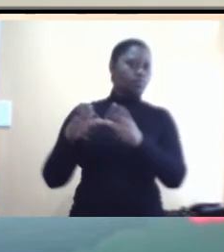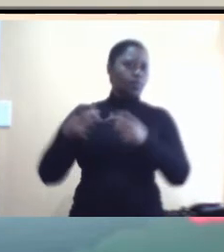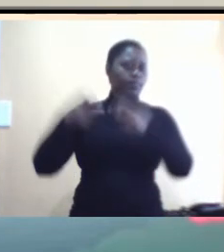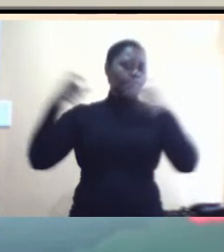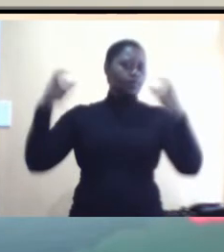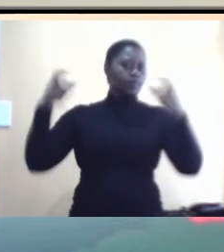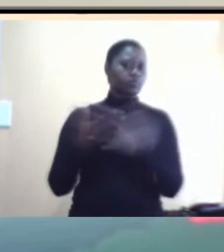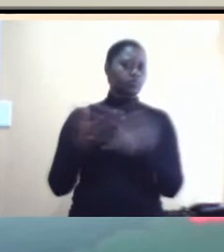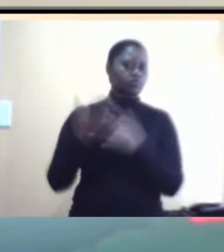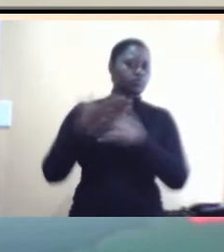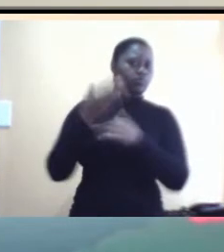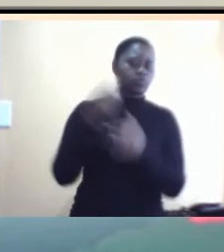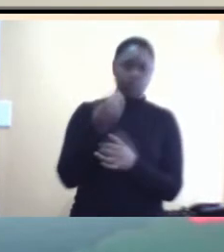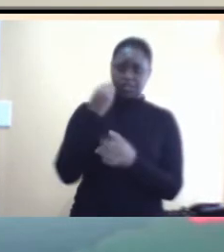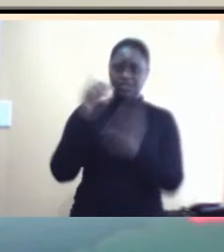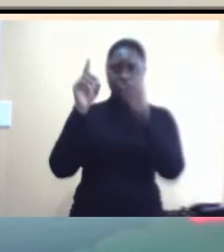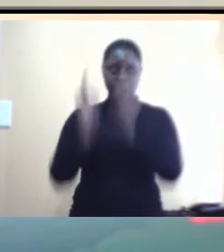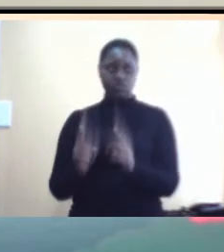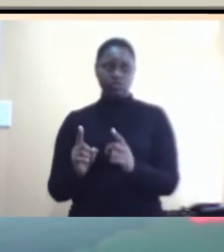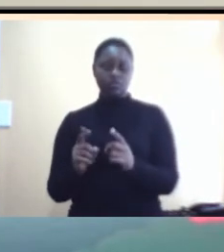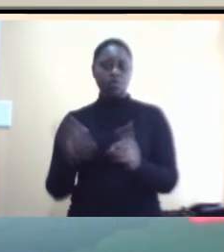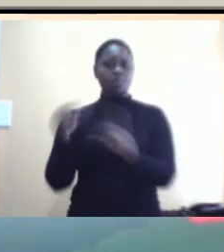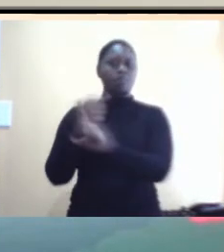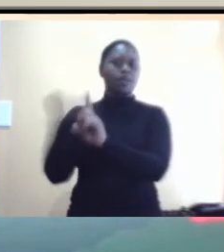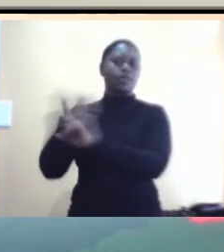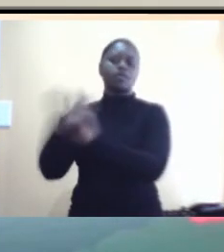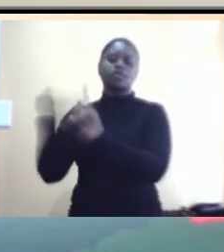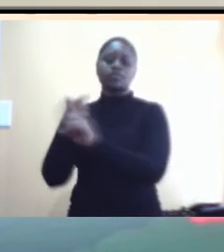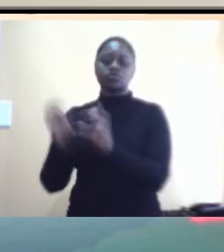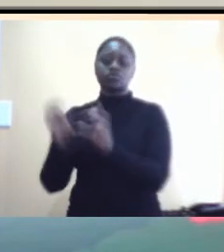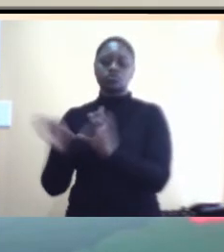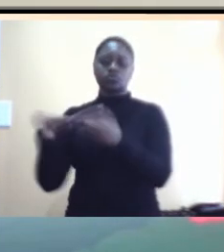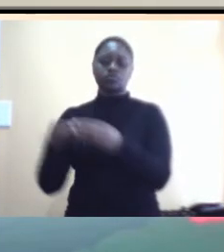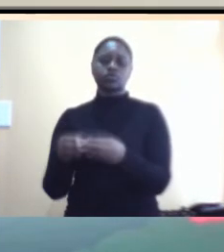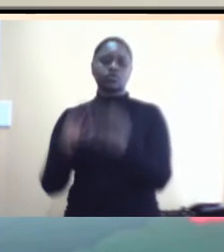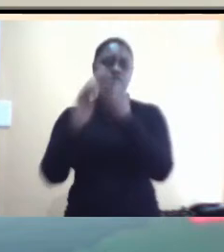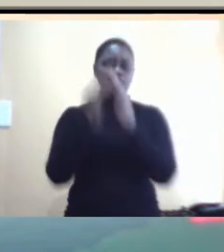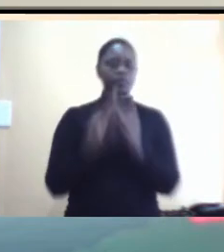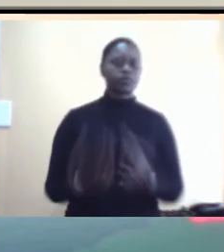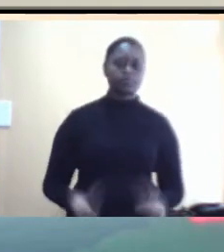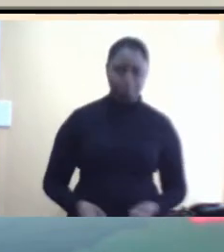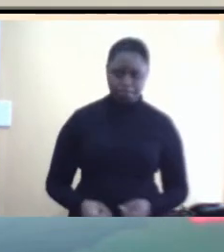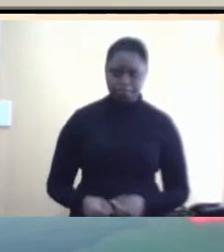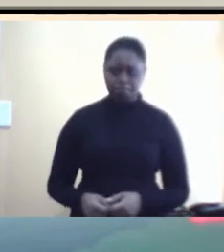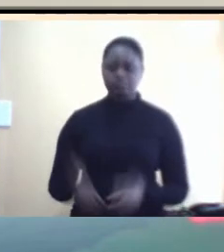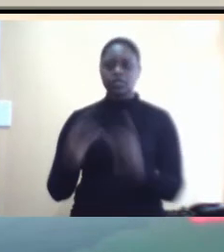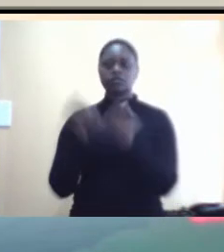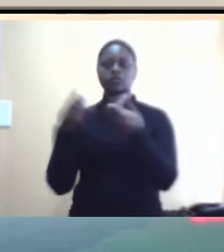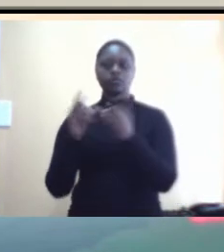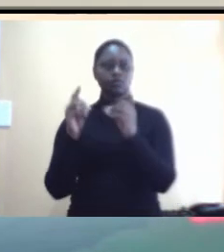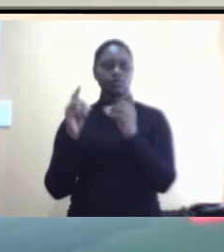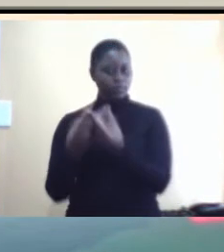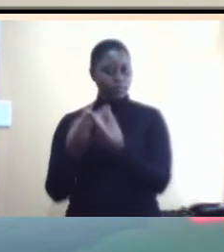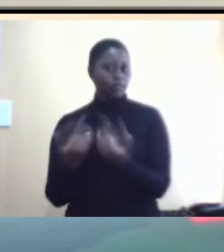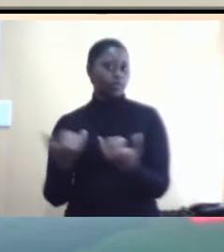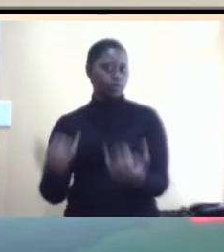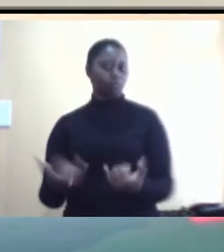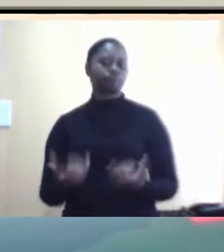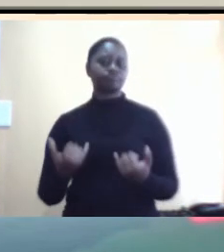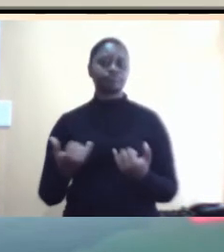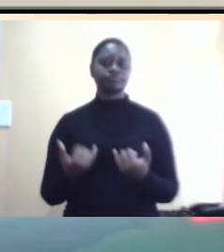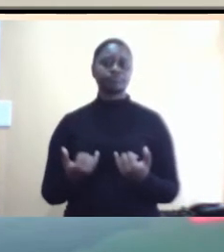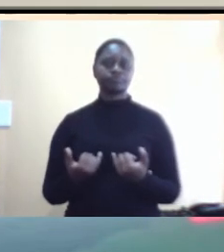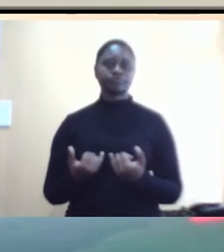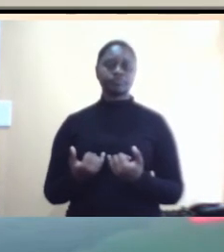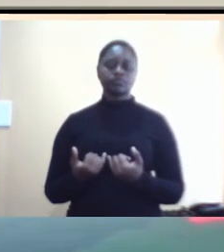increased access to food, especially by vulnerable groups in our communities. Department is, however,